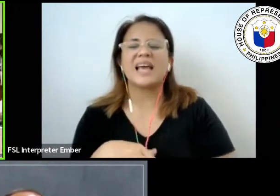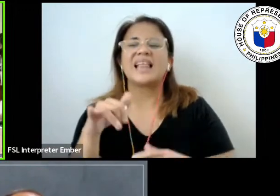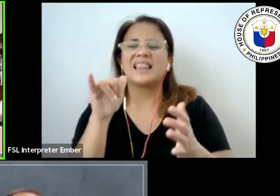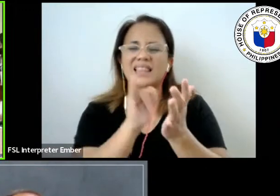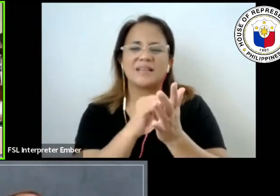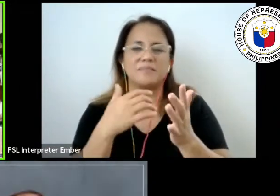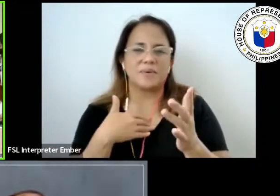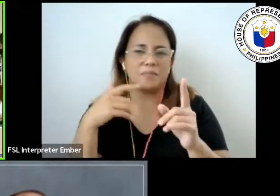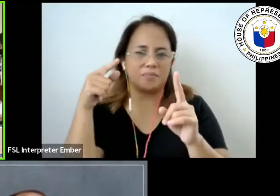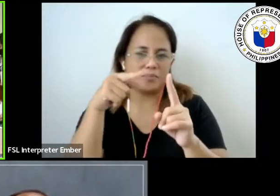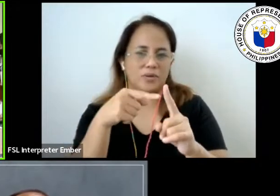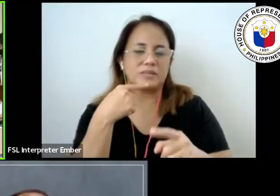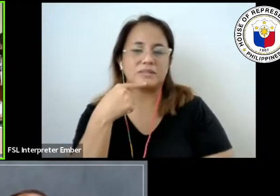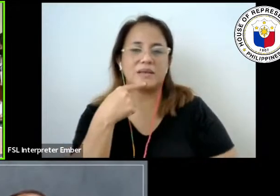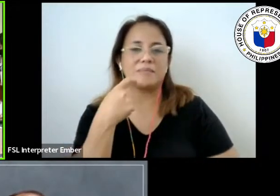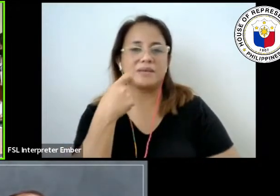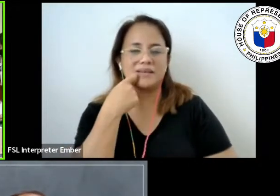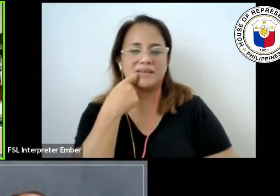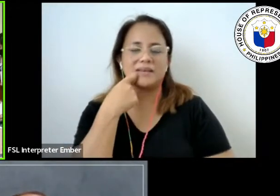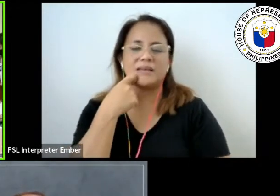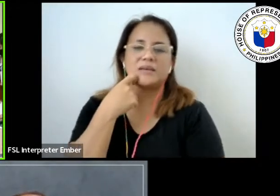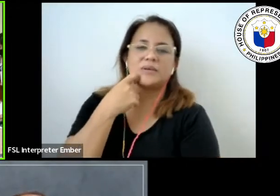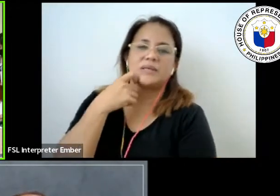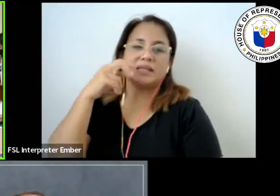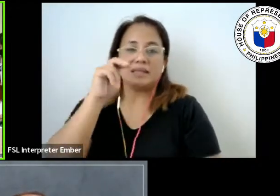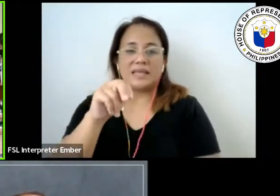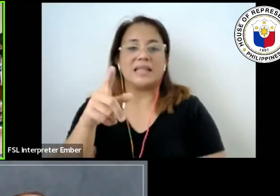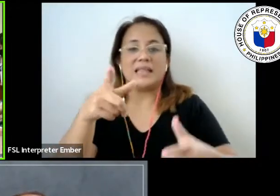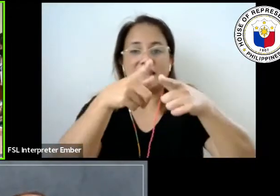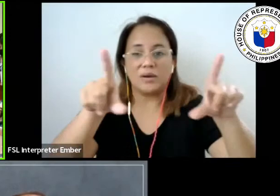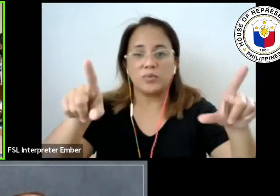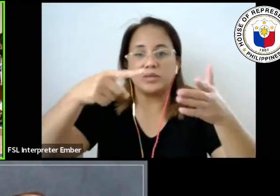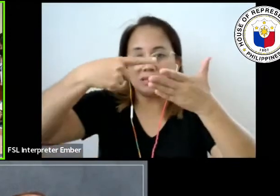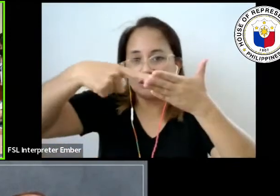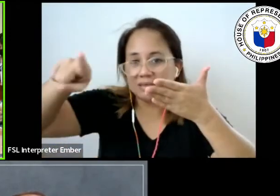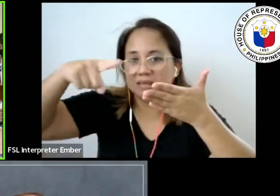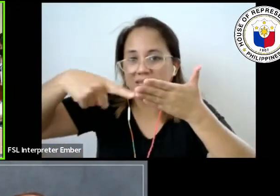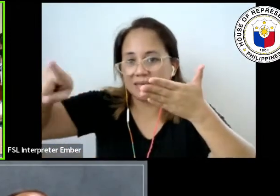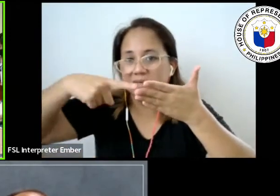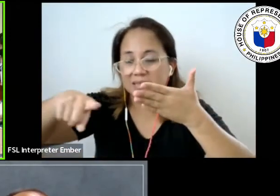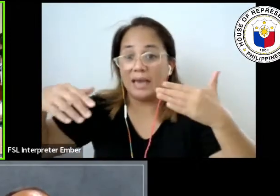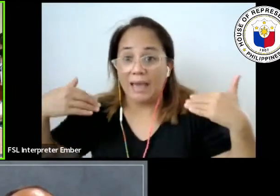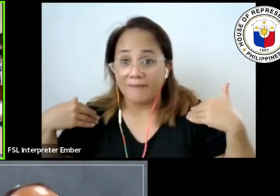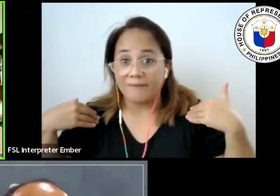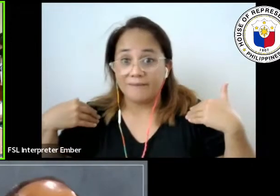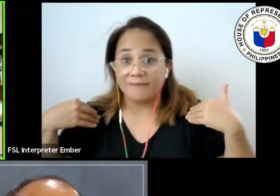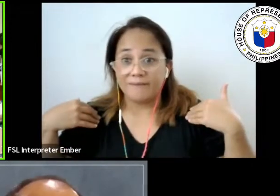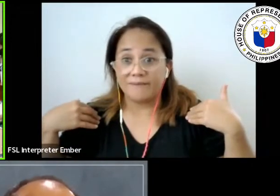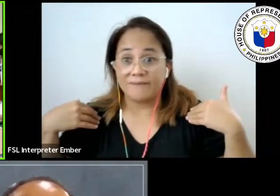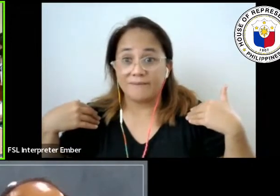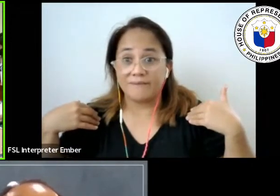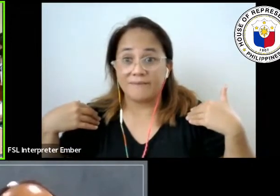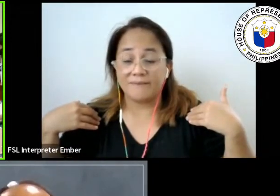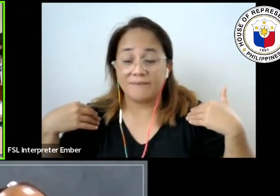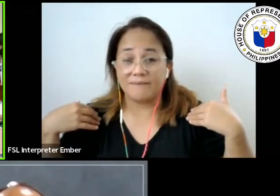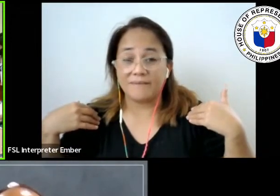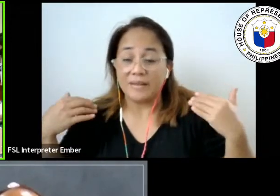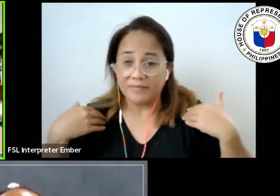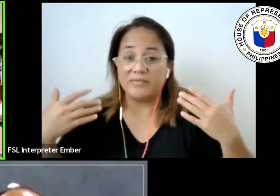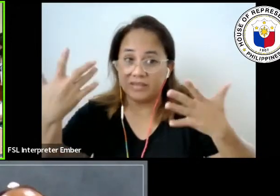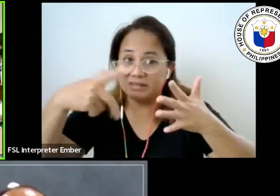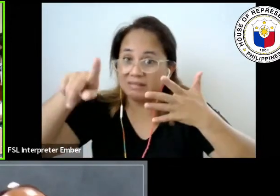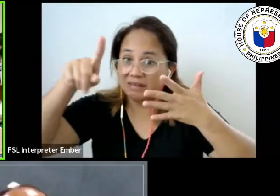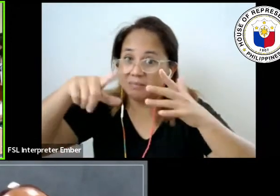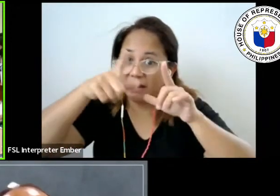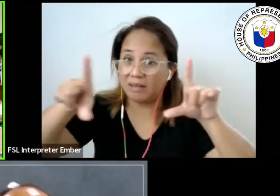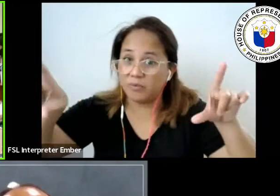eh. Sinabi ninyo, kailangan ng language mapping. Meron na ba? Meron ba alam na language mapping